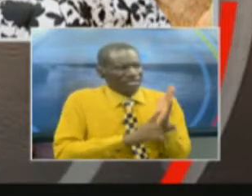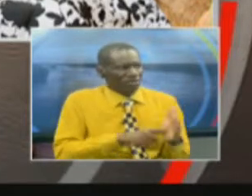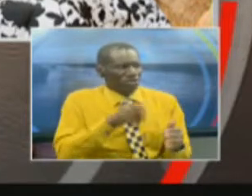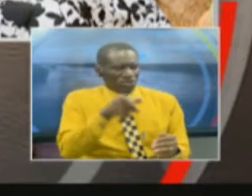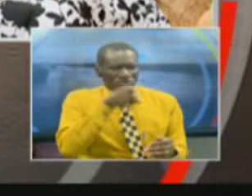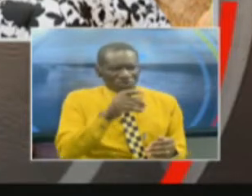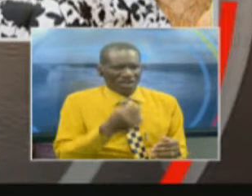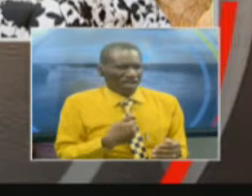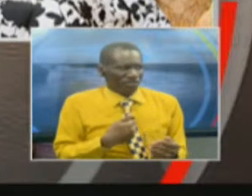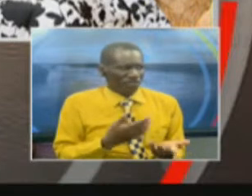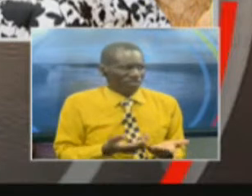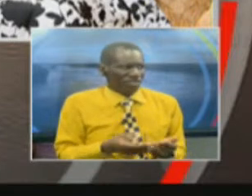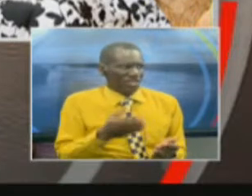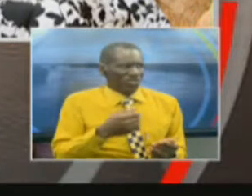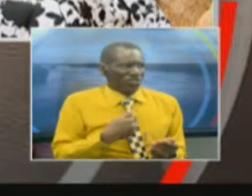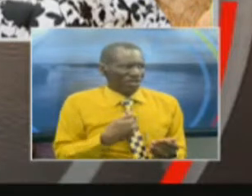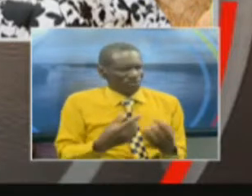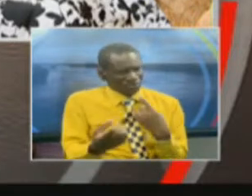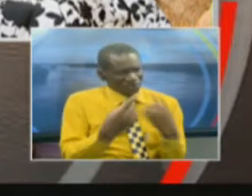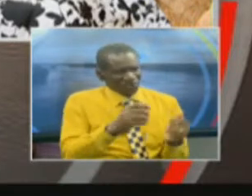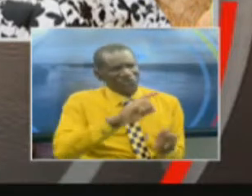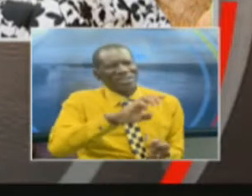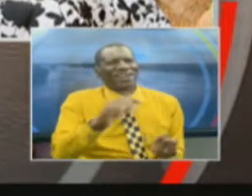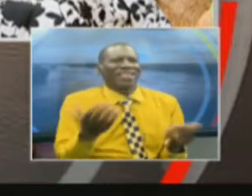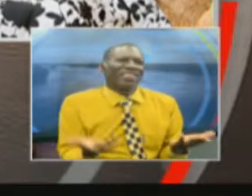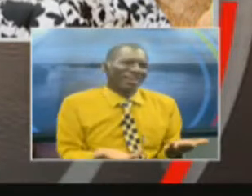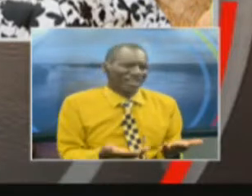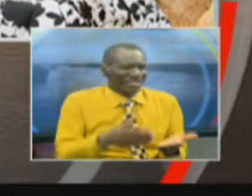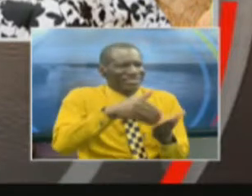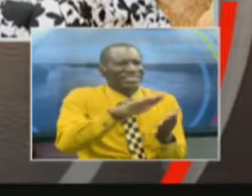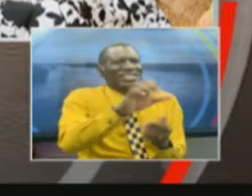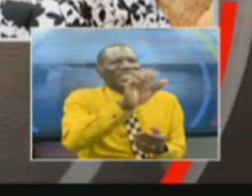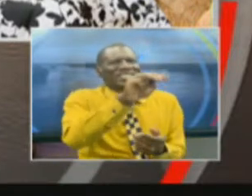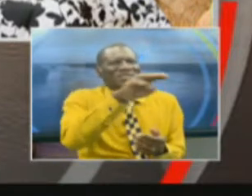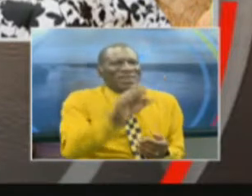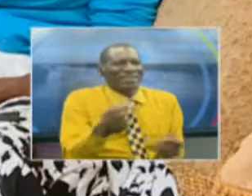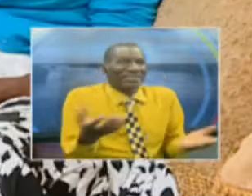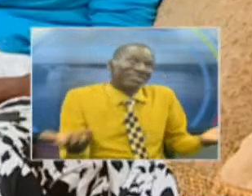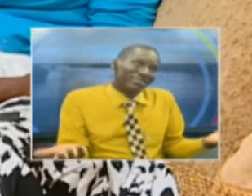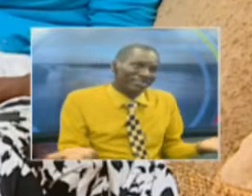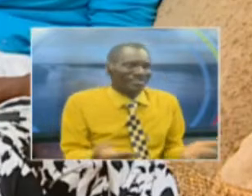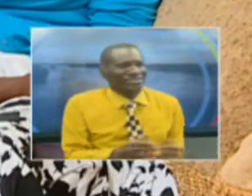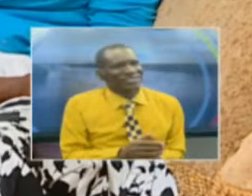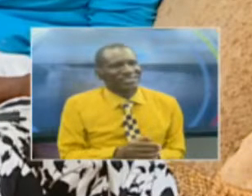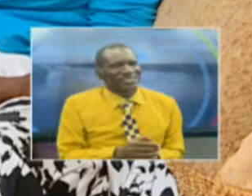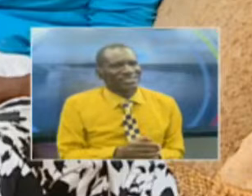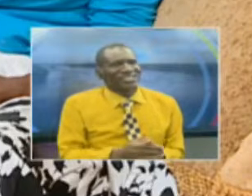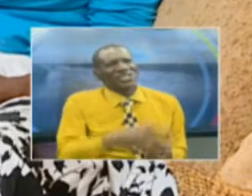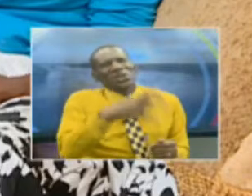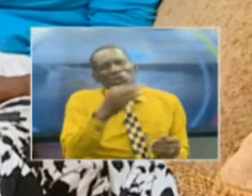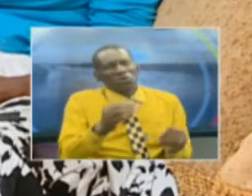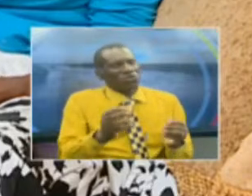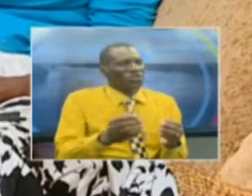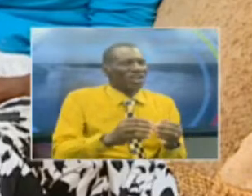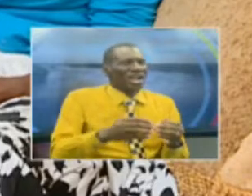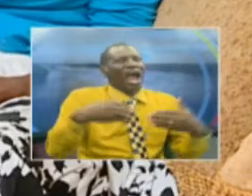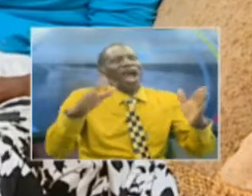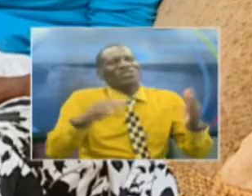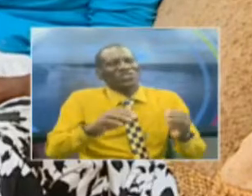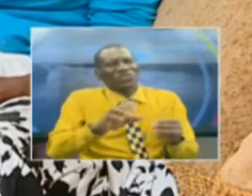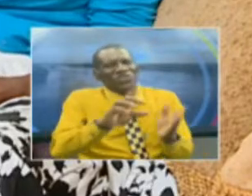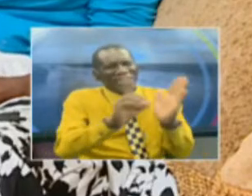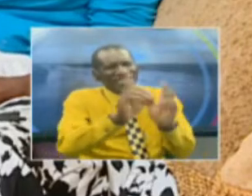have to talk to each other, send SMS, go for a date.